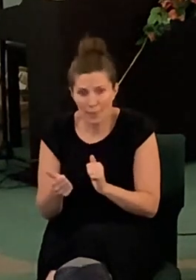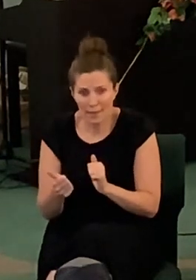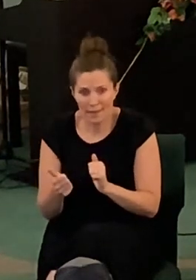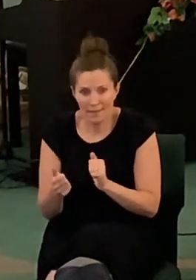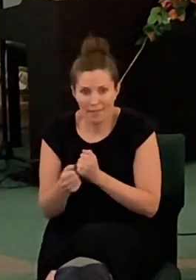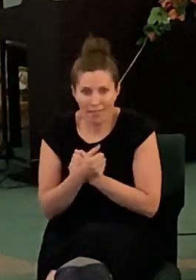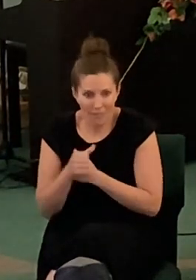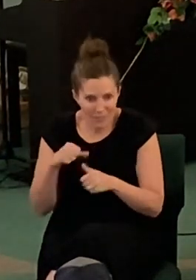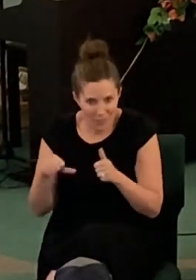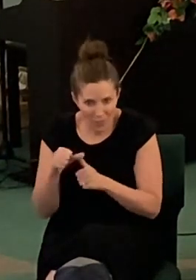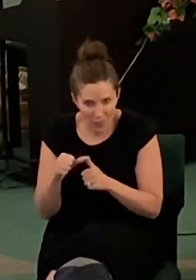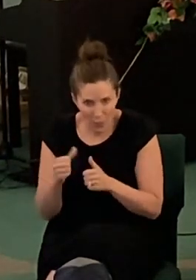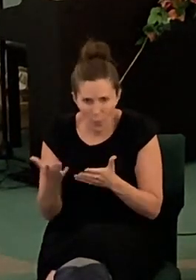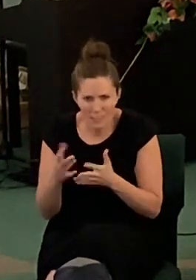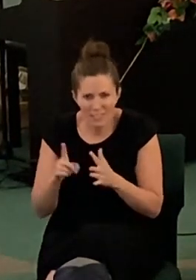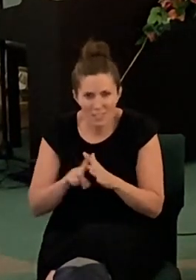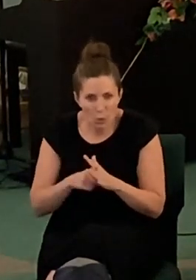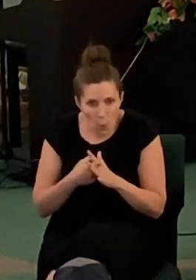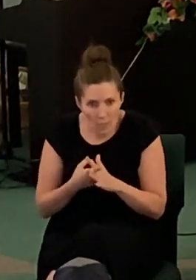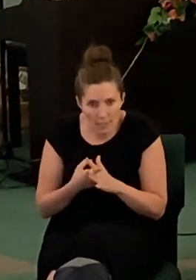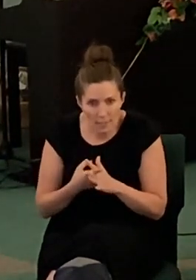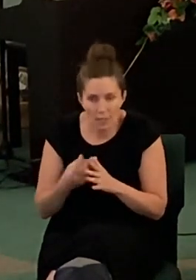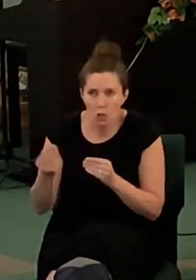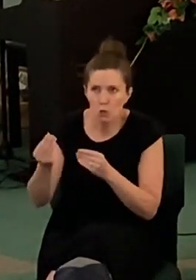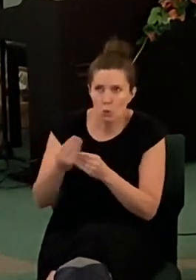verses 23 through 25.